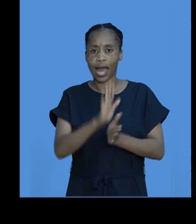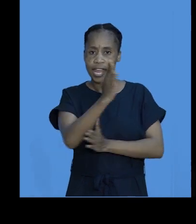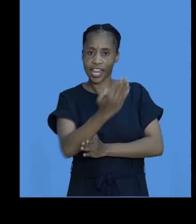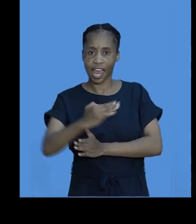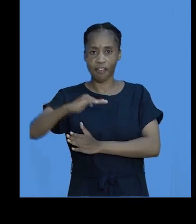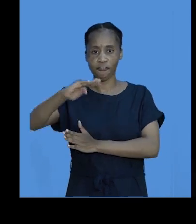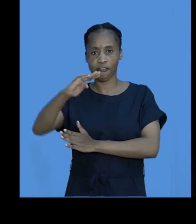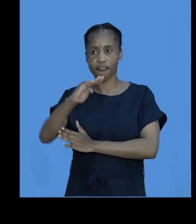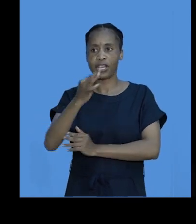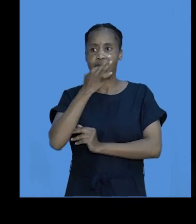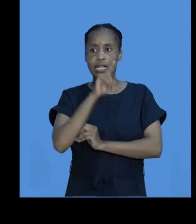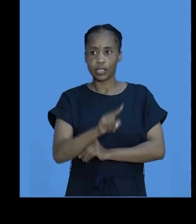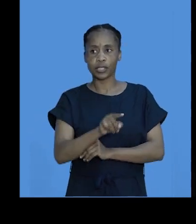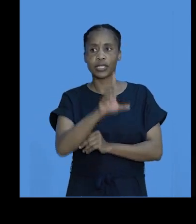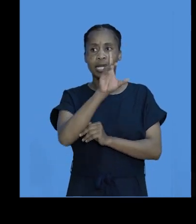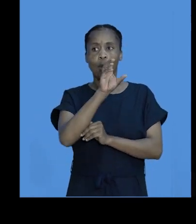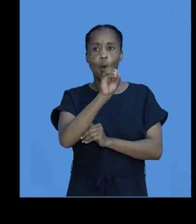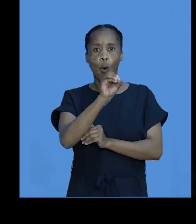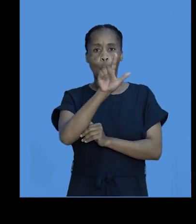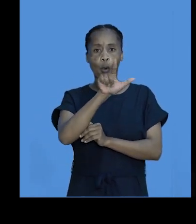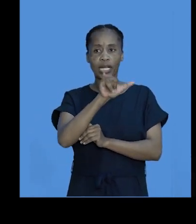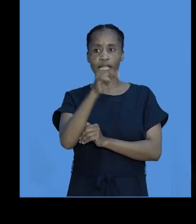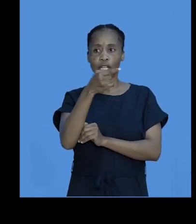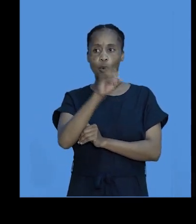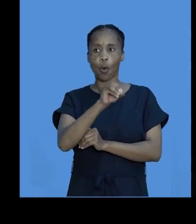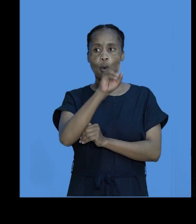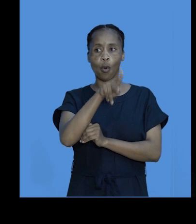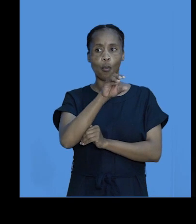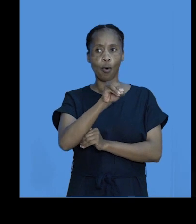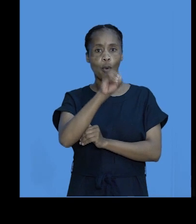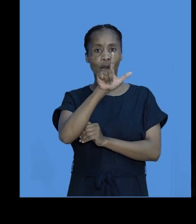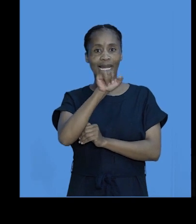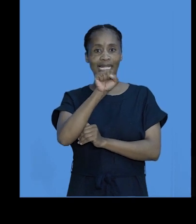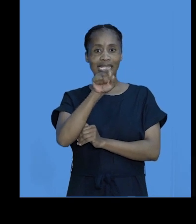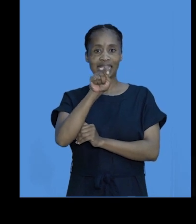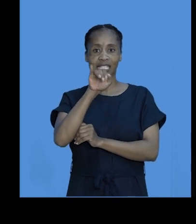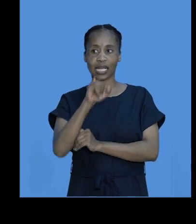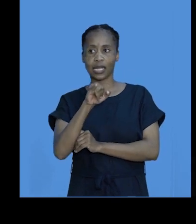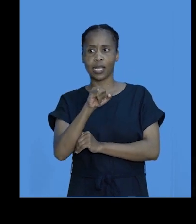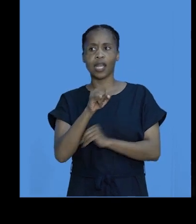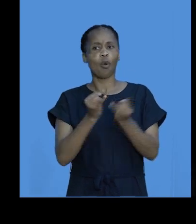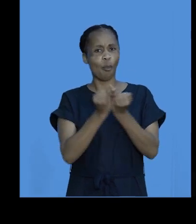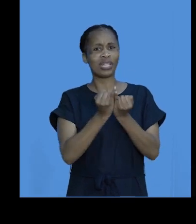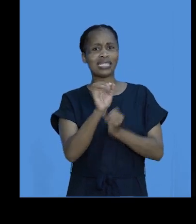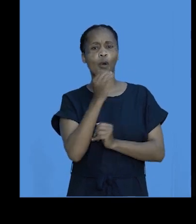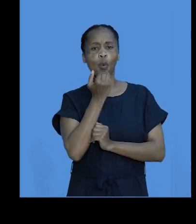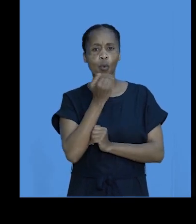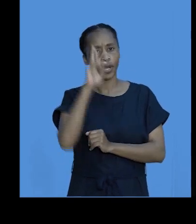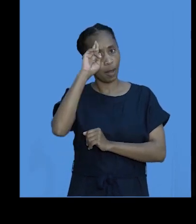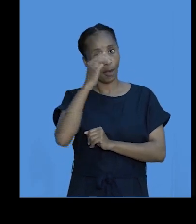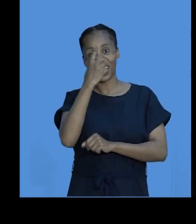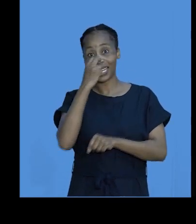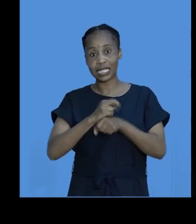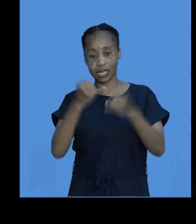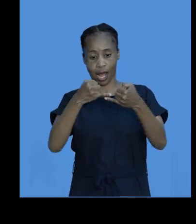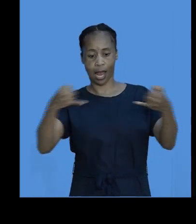the oligopolist competitor is. Remember, guys, when you get a question like this, you need to underline the keyword there.